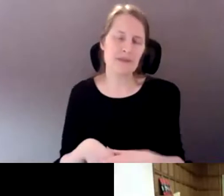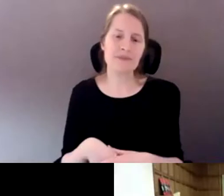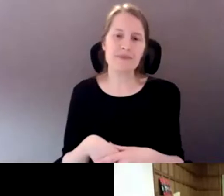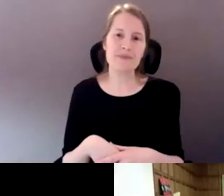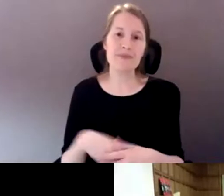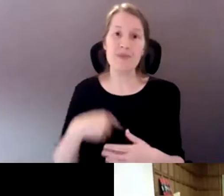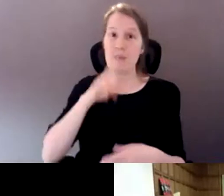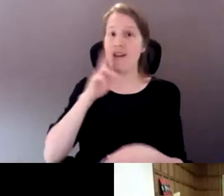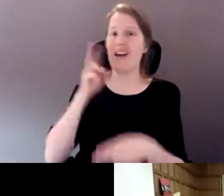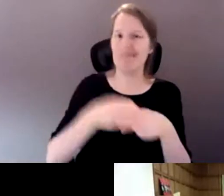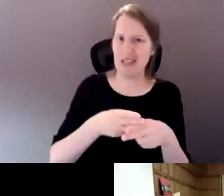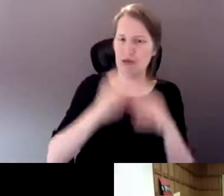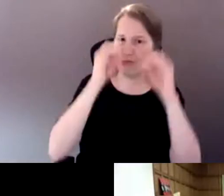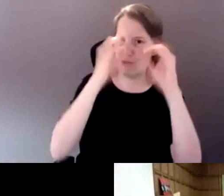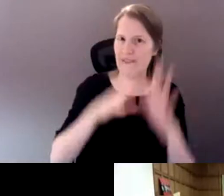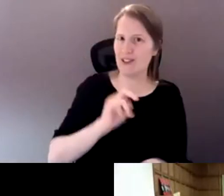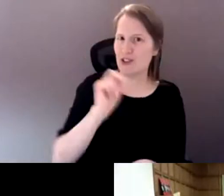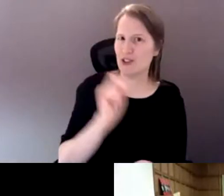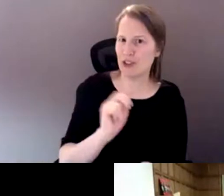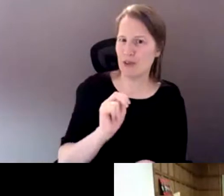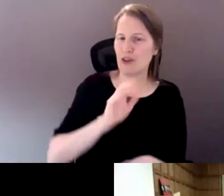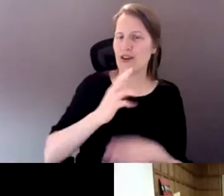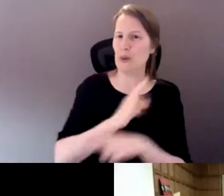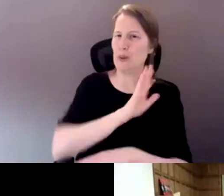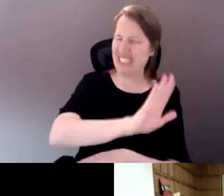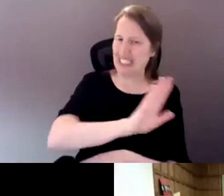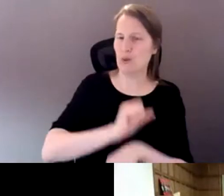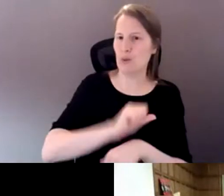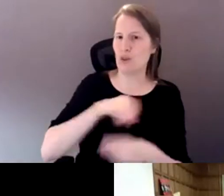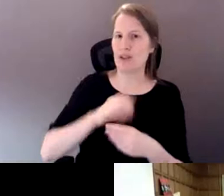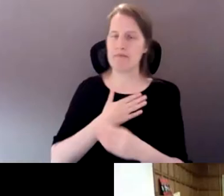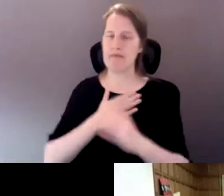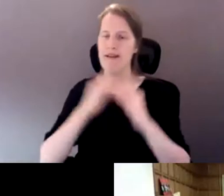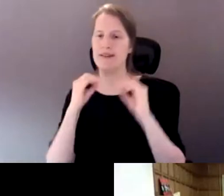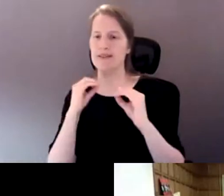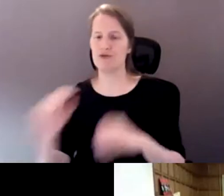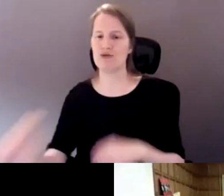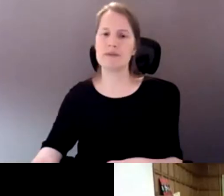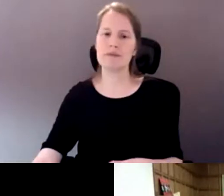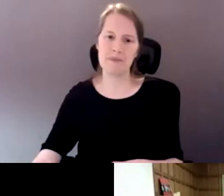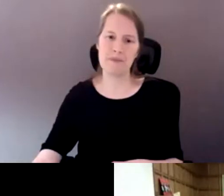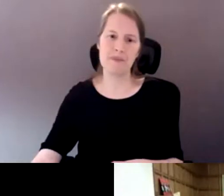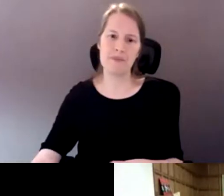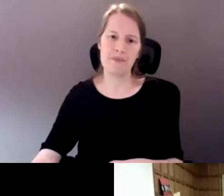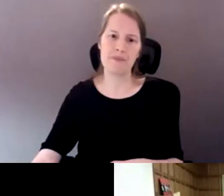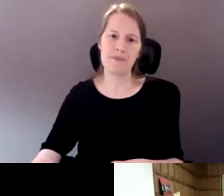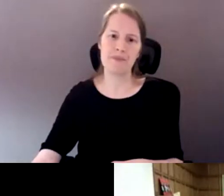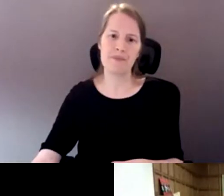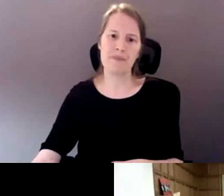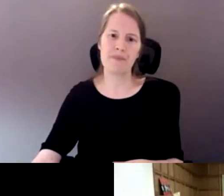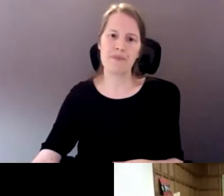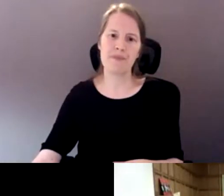Professor Nirenberg and use his scholarship in my teaching. One is when I teach about